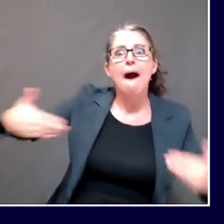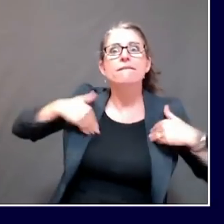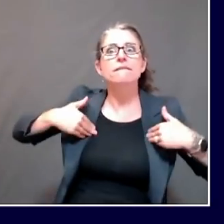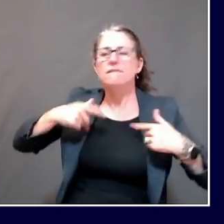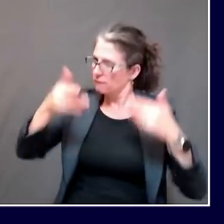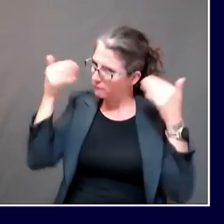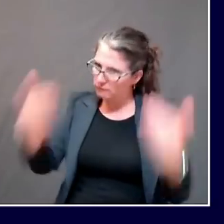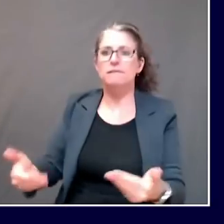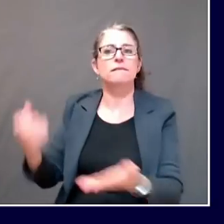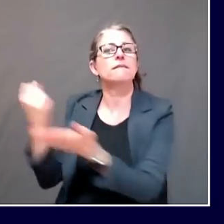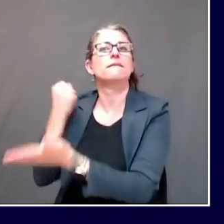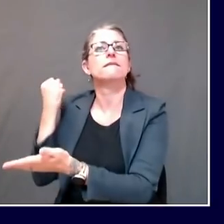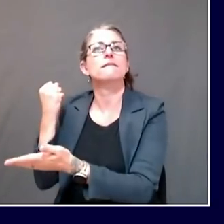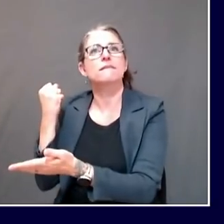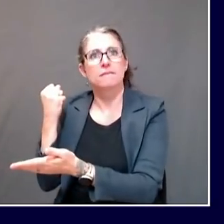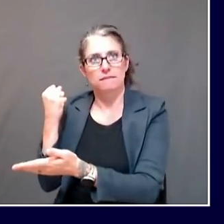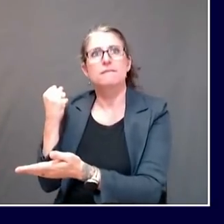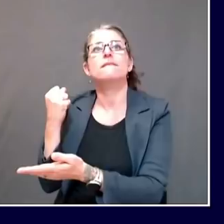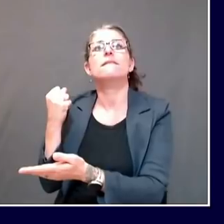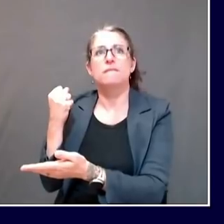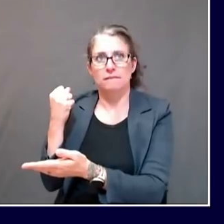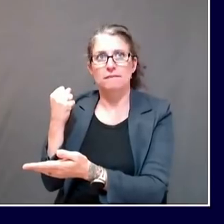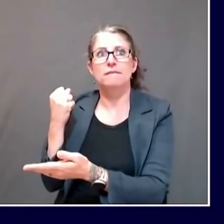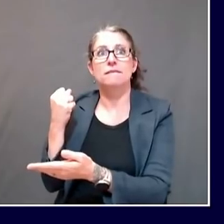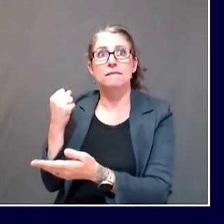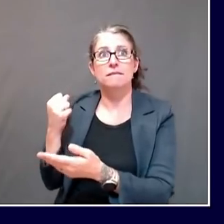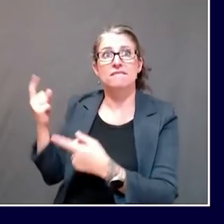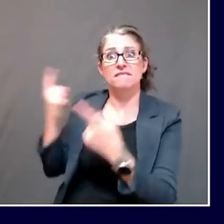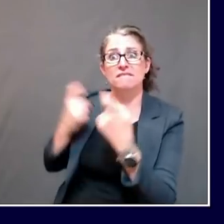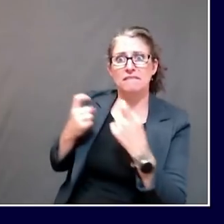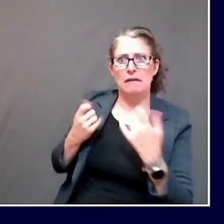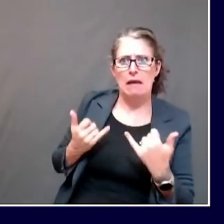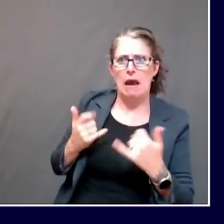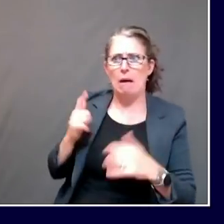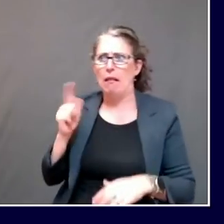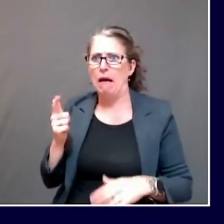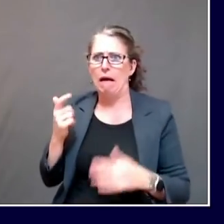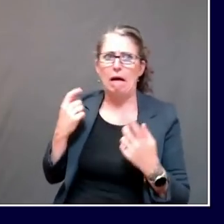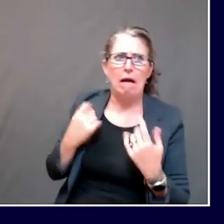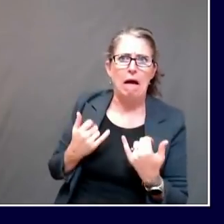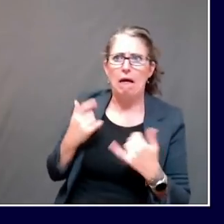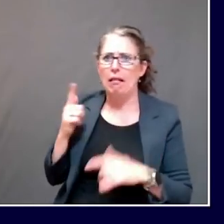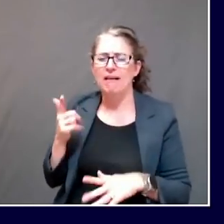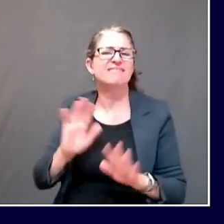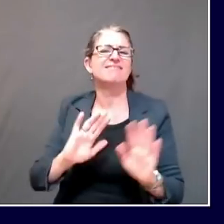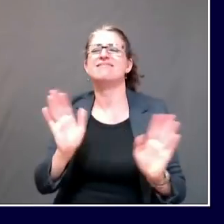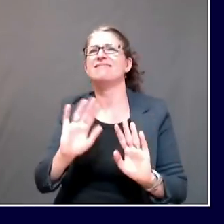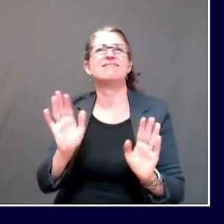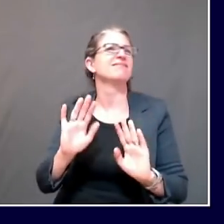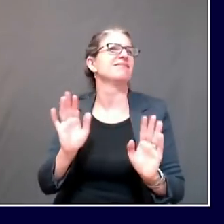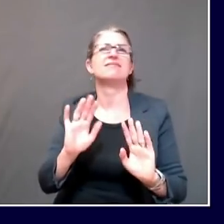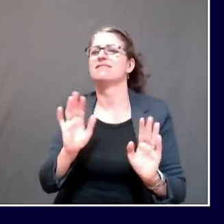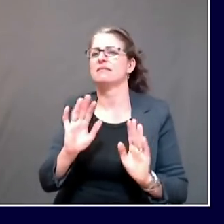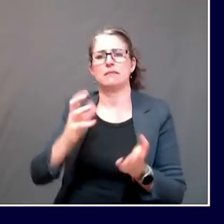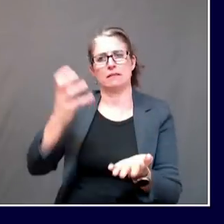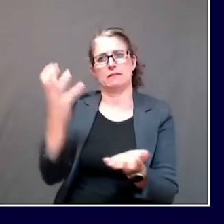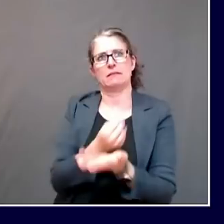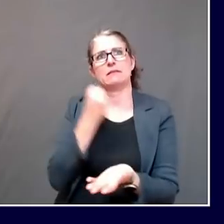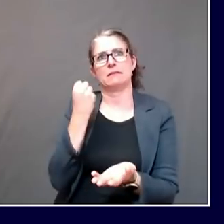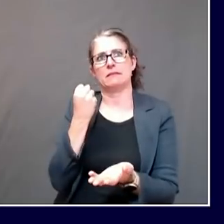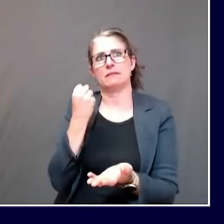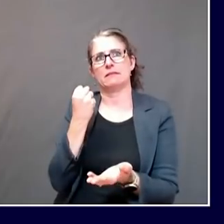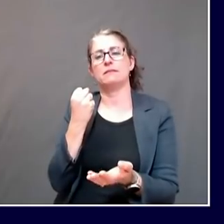your healthcare provider, if your physician has advised you to do so, that's a discussion between you and your healthcare provider.